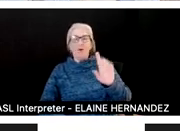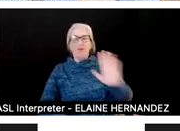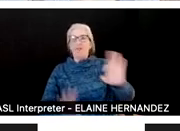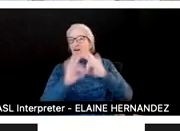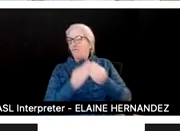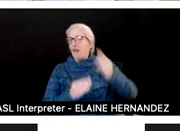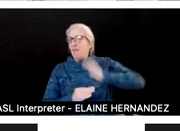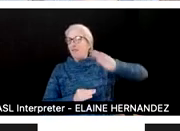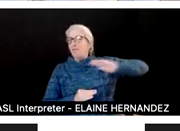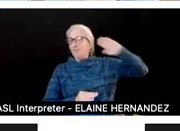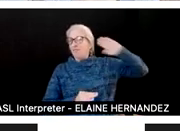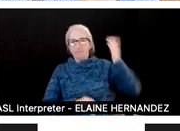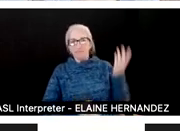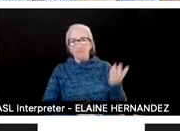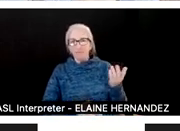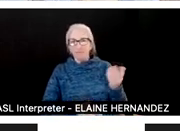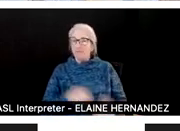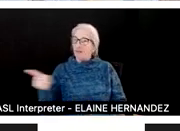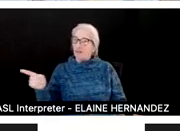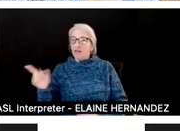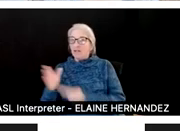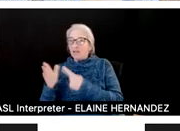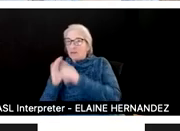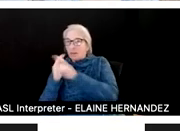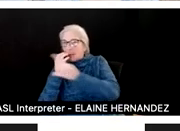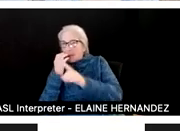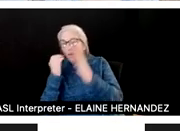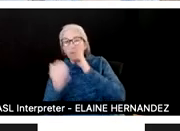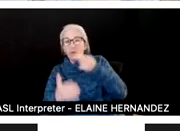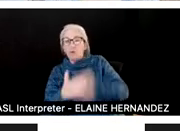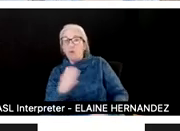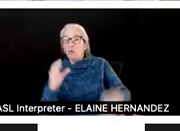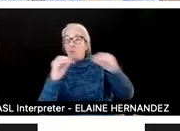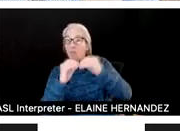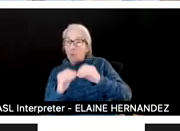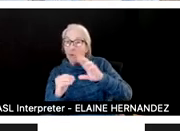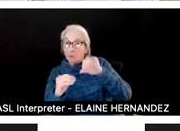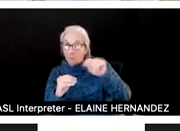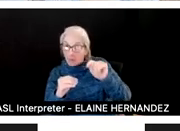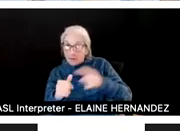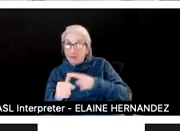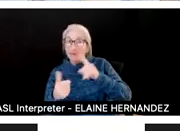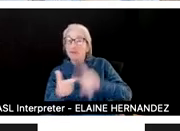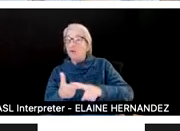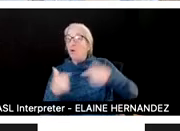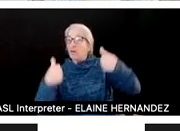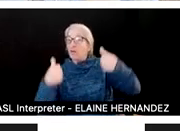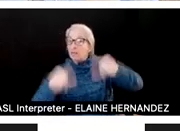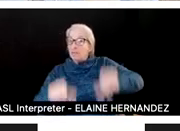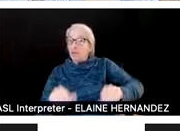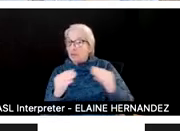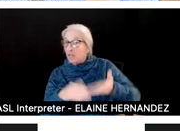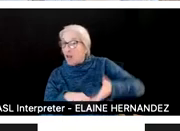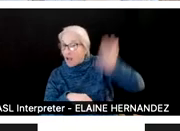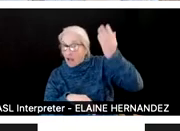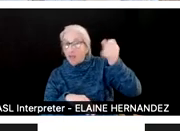Charging additional rent, an additional security deposit, or other charges because a person speaks a language other